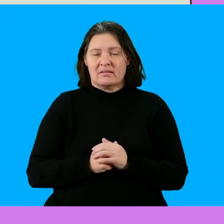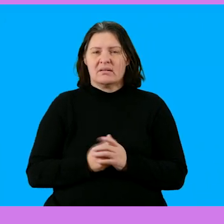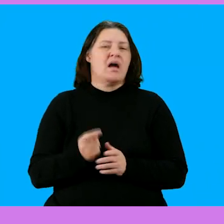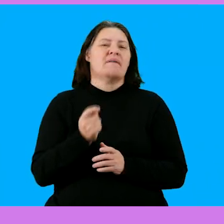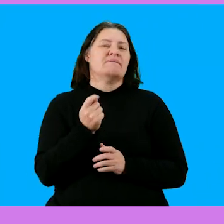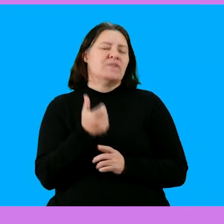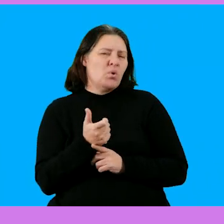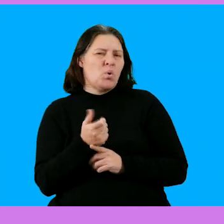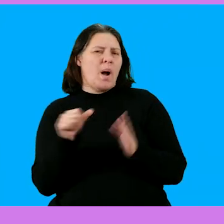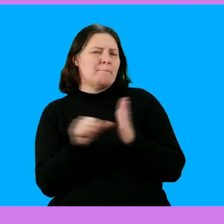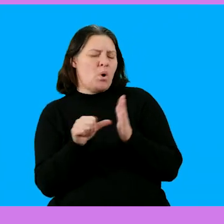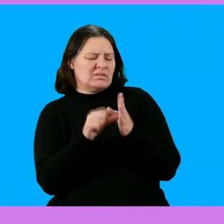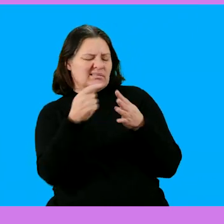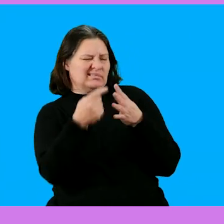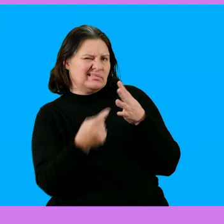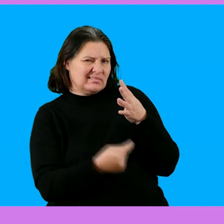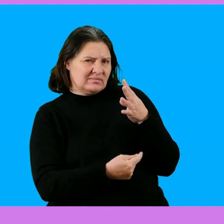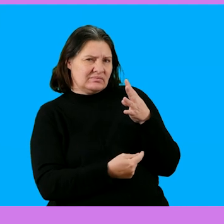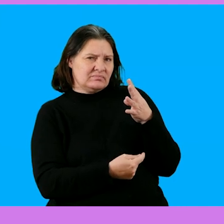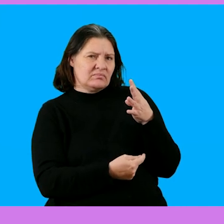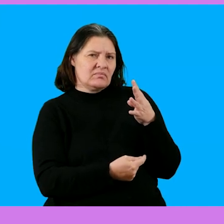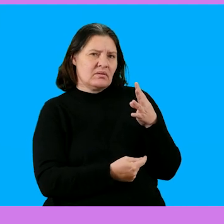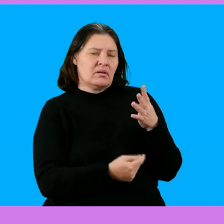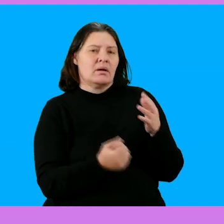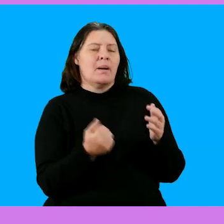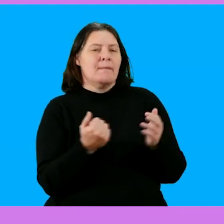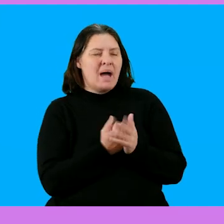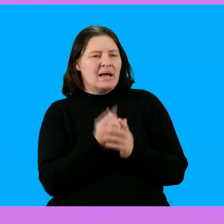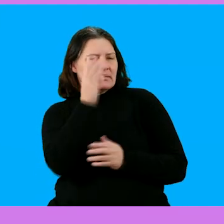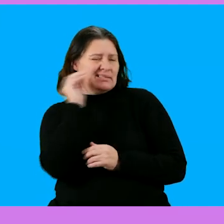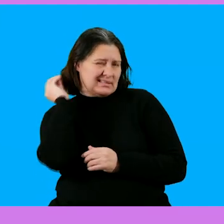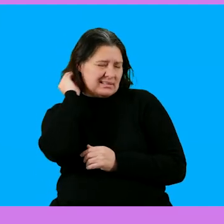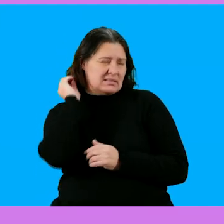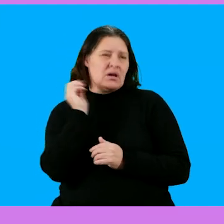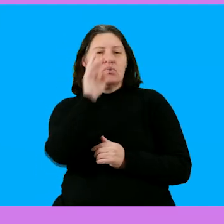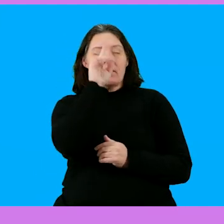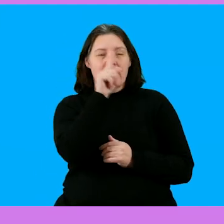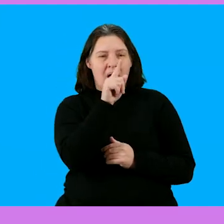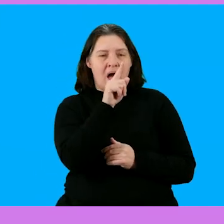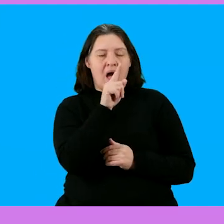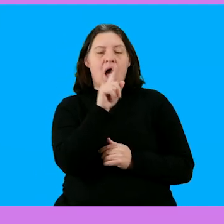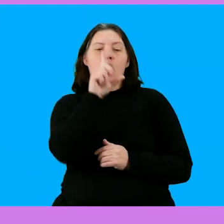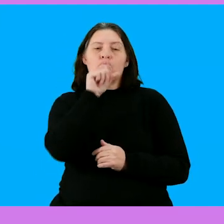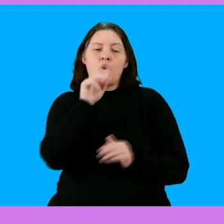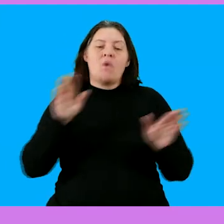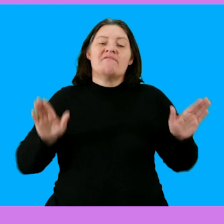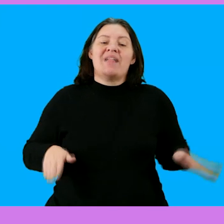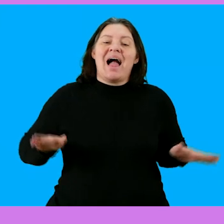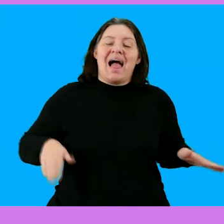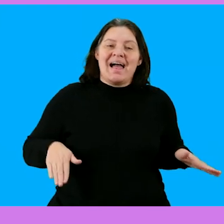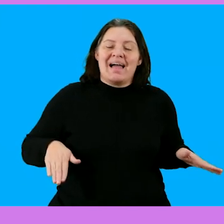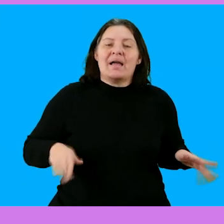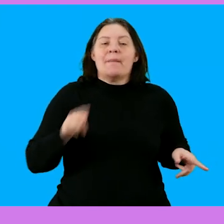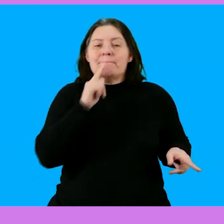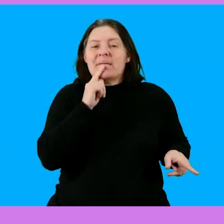Now, just a few other important things I want to take with you. Remember, as the crow